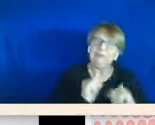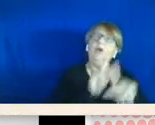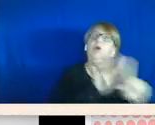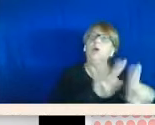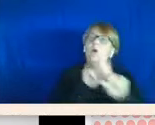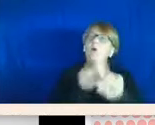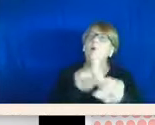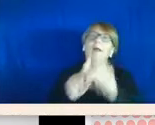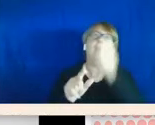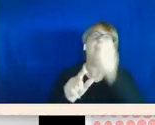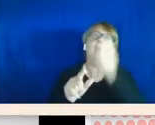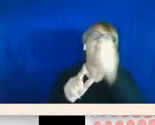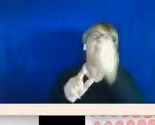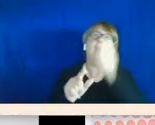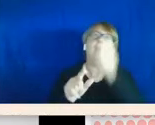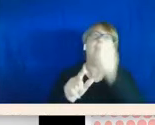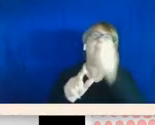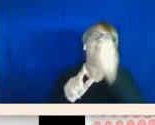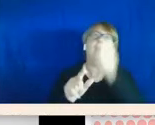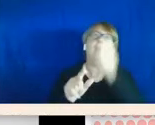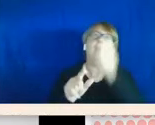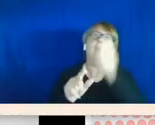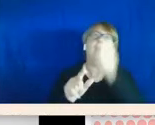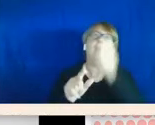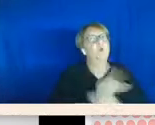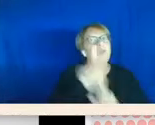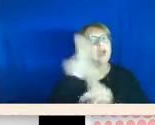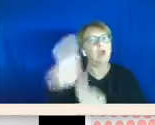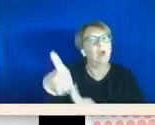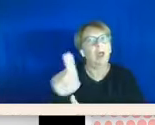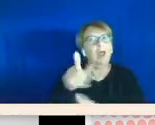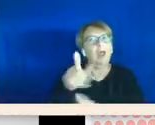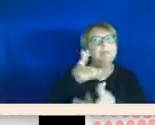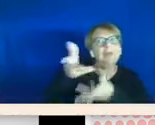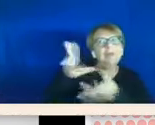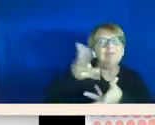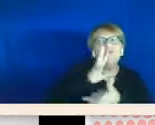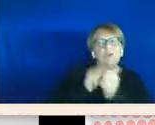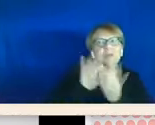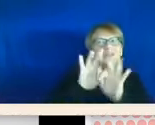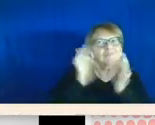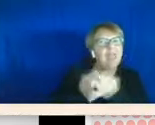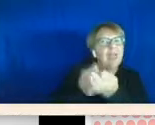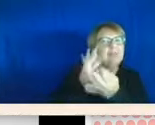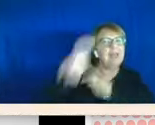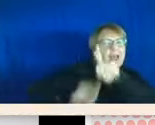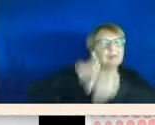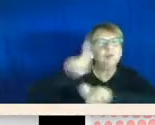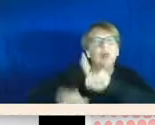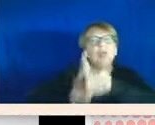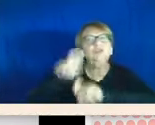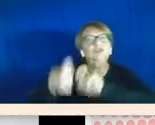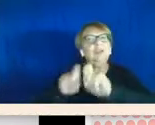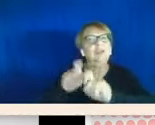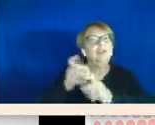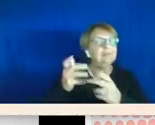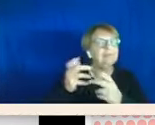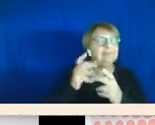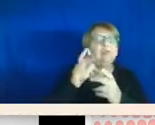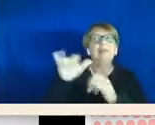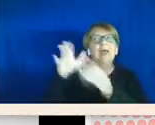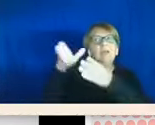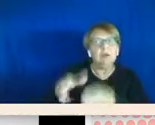a decision before they go out by talking with the family, asking questions about, have they been exposed? Is